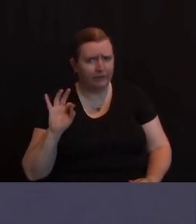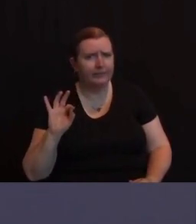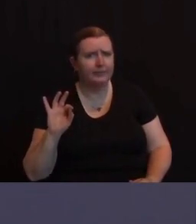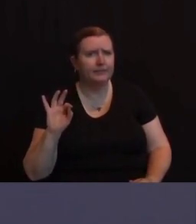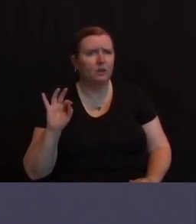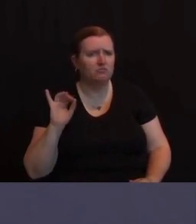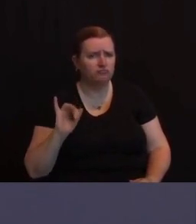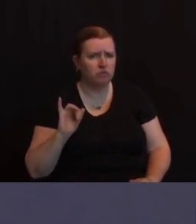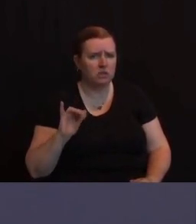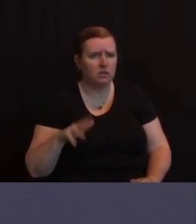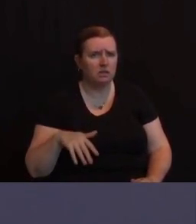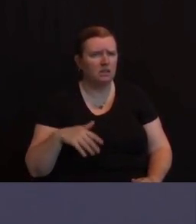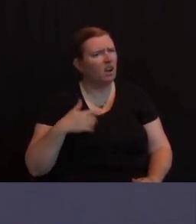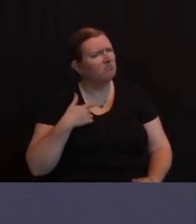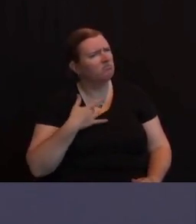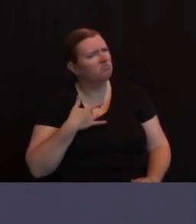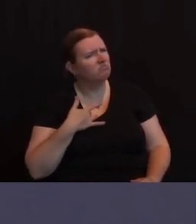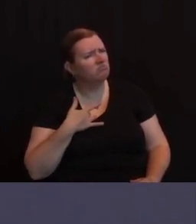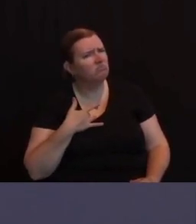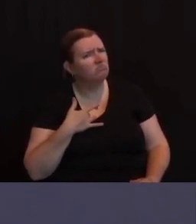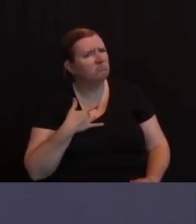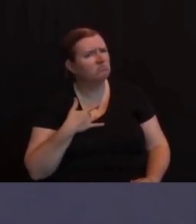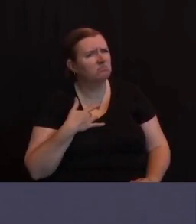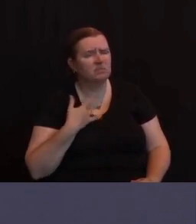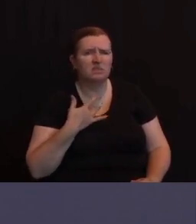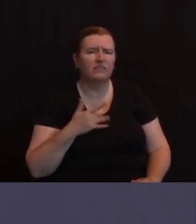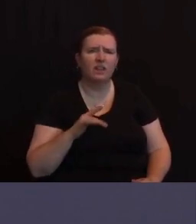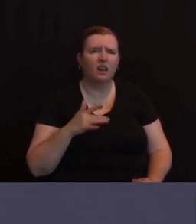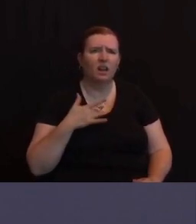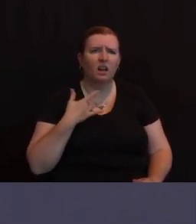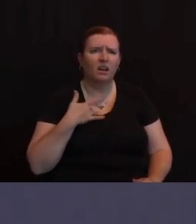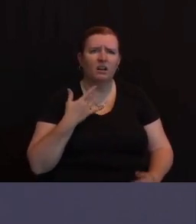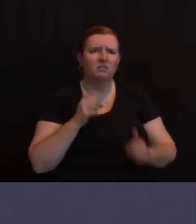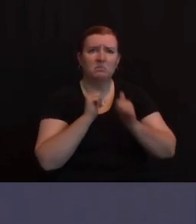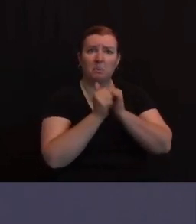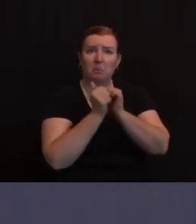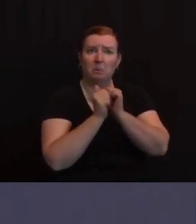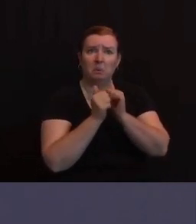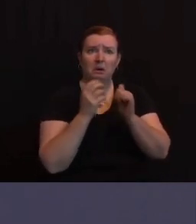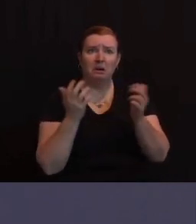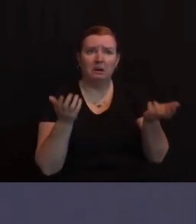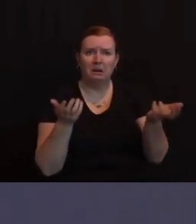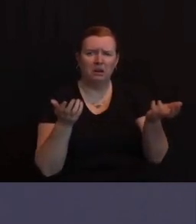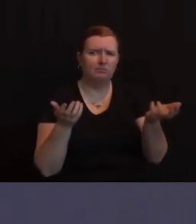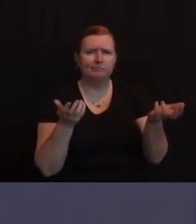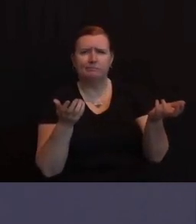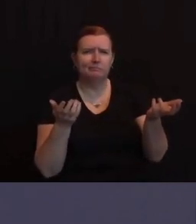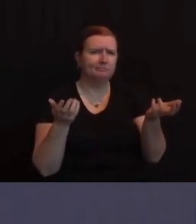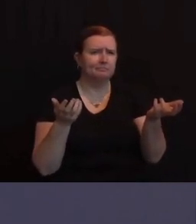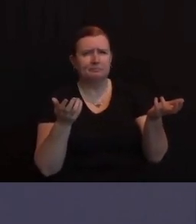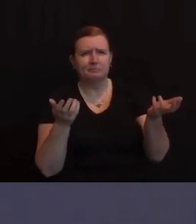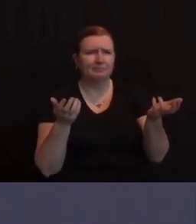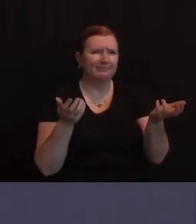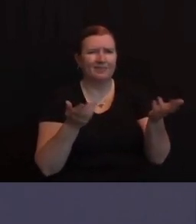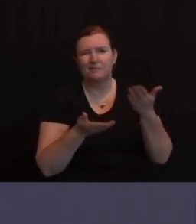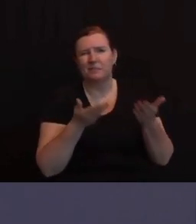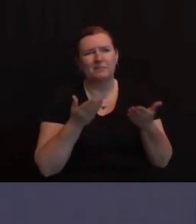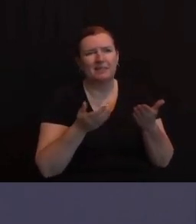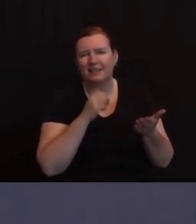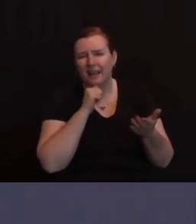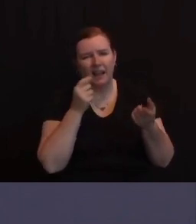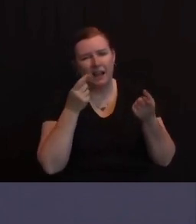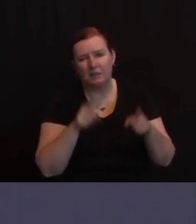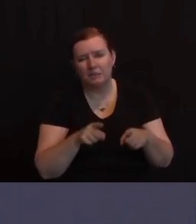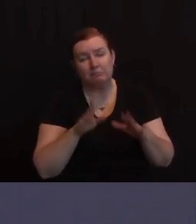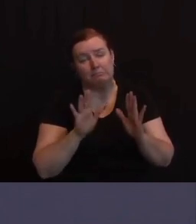I lean no, that I don't see it happening. And I say that for 2 reasons. And this is clearly subject